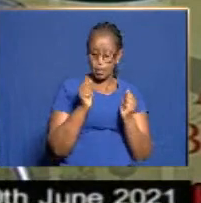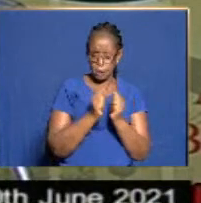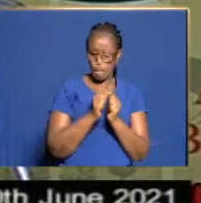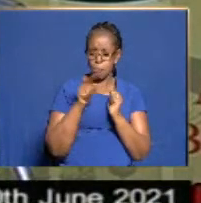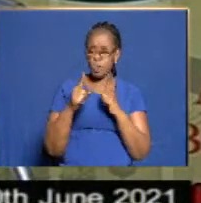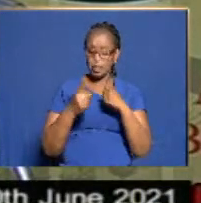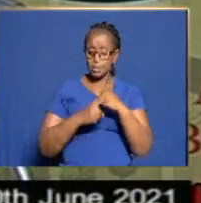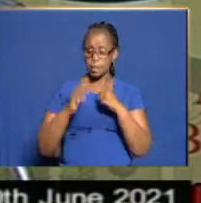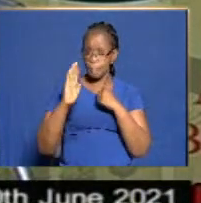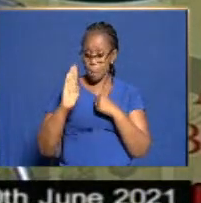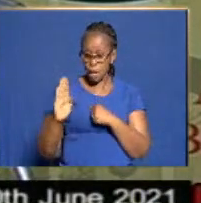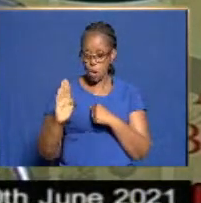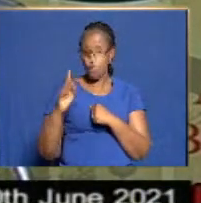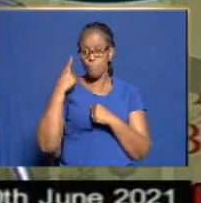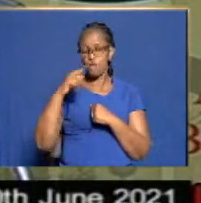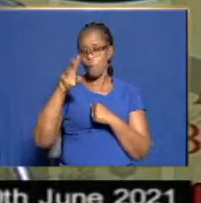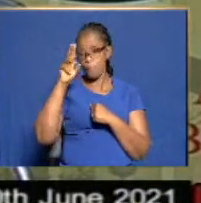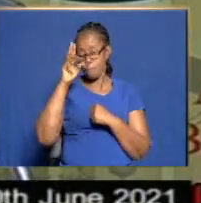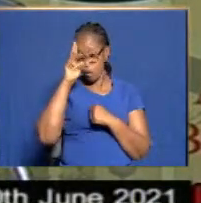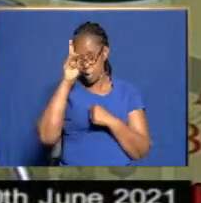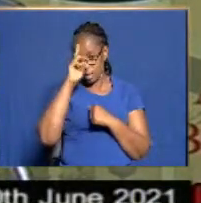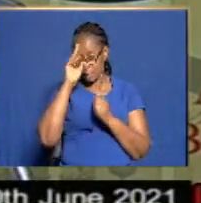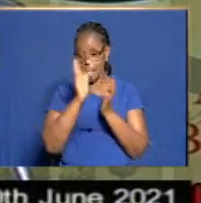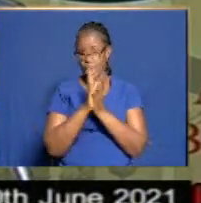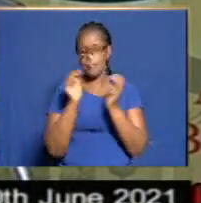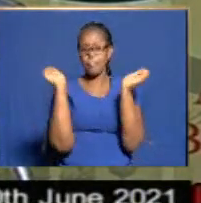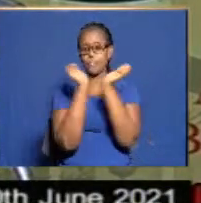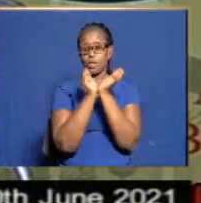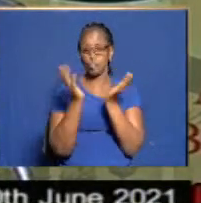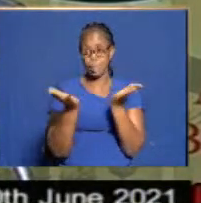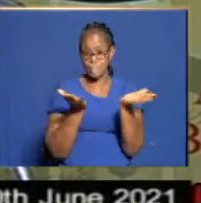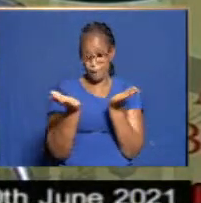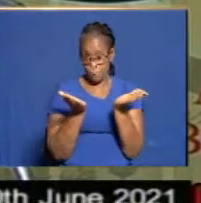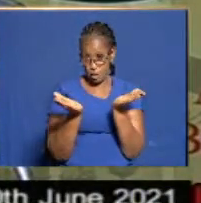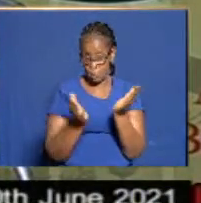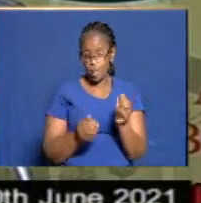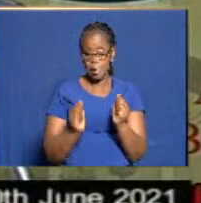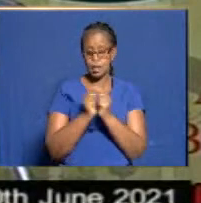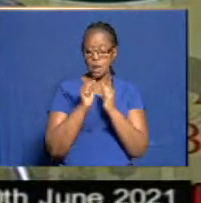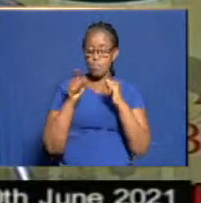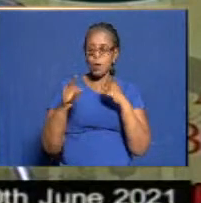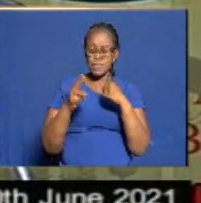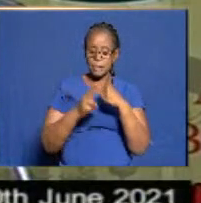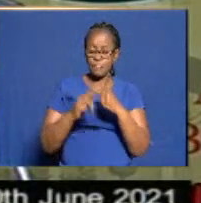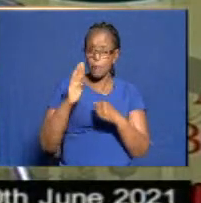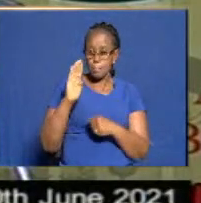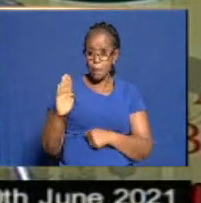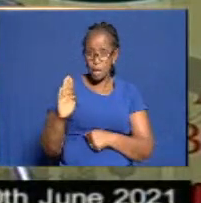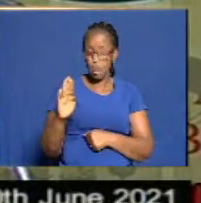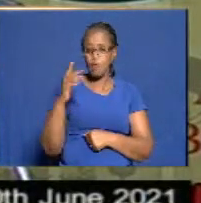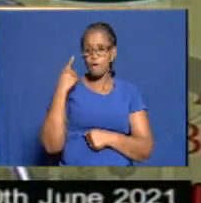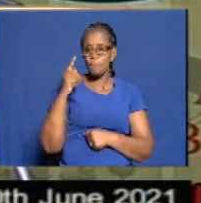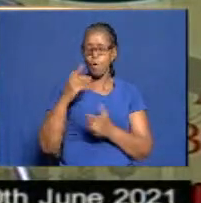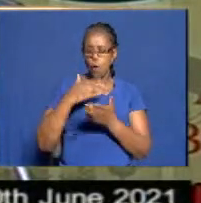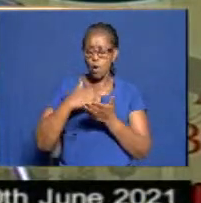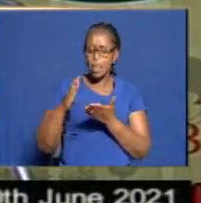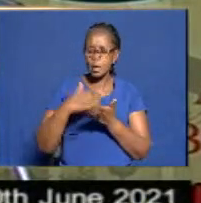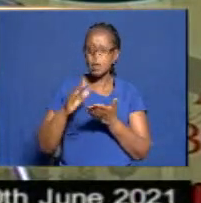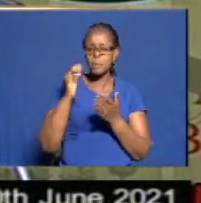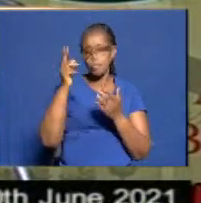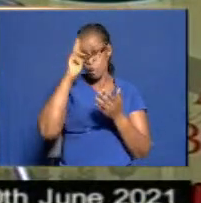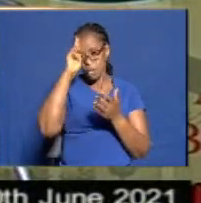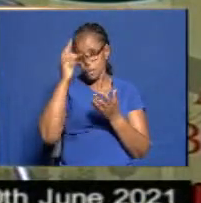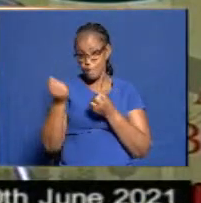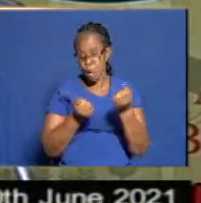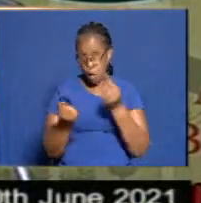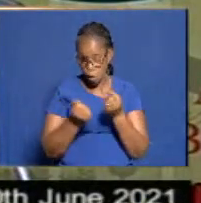billion for policing and prison services, KSH 10.7 billion for leasing of police motor vehicles, and